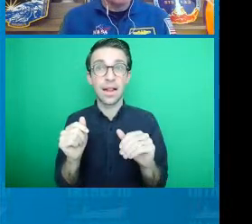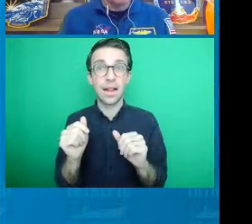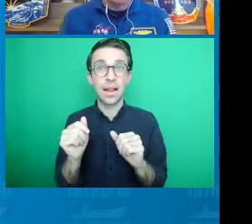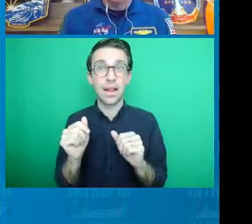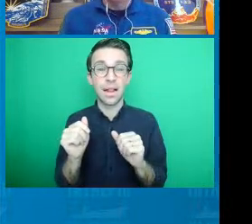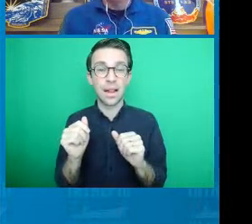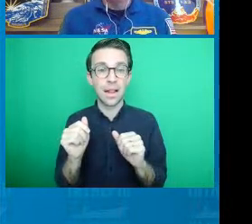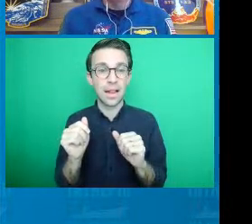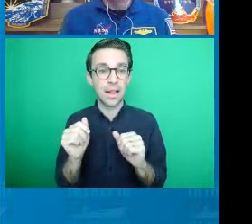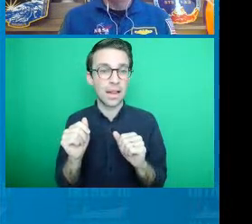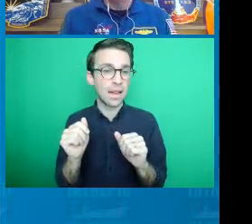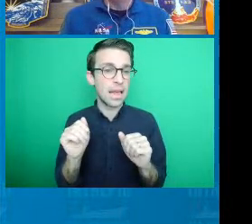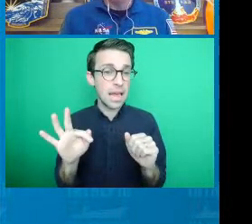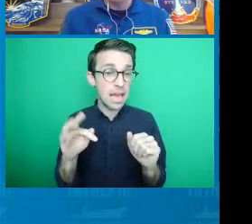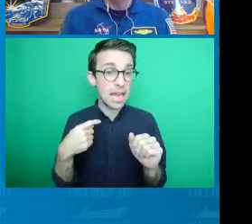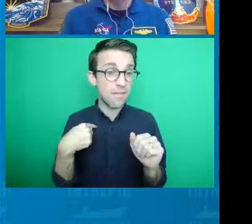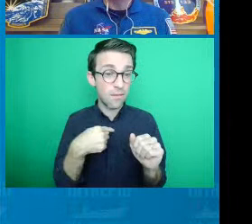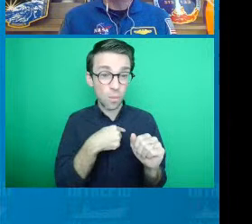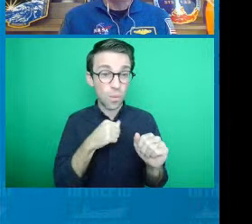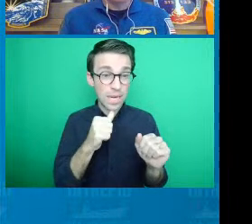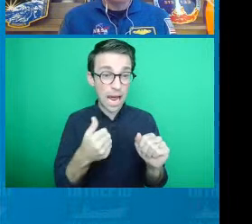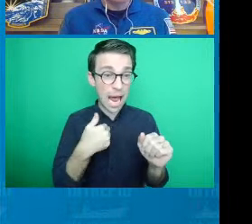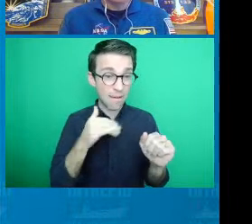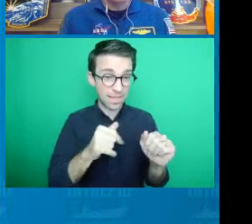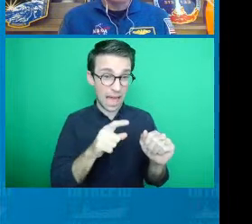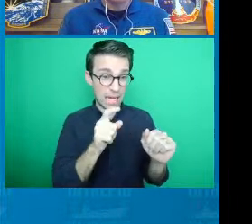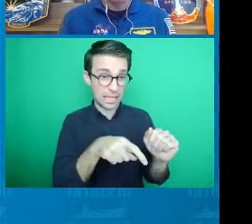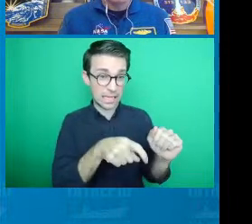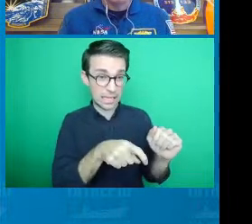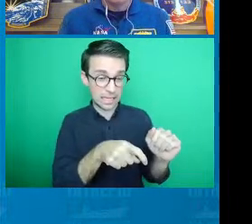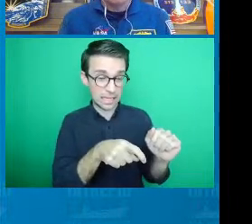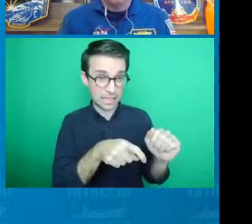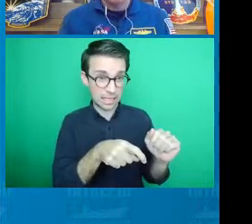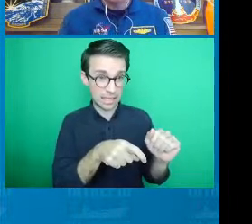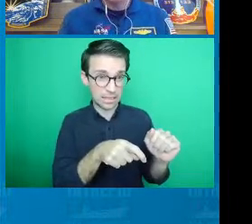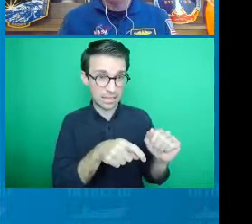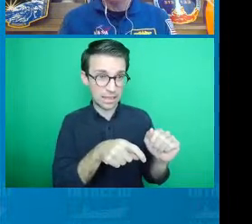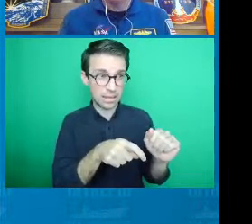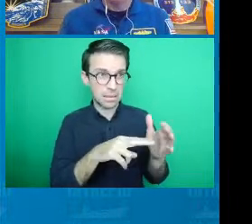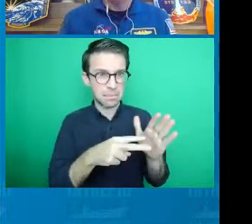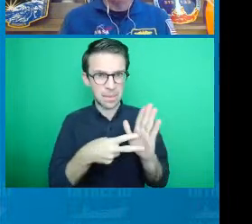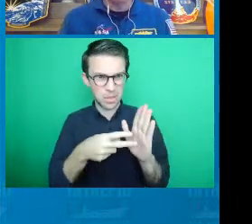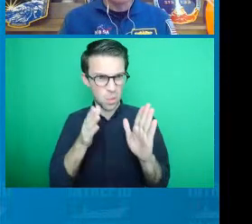question, would you have answered a larger question? So the